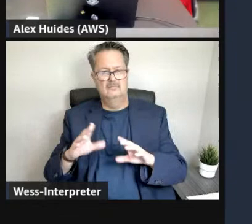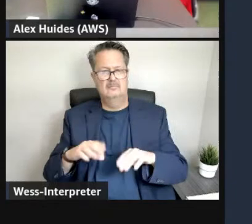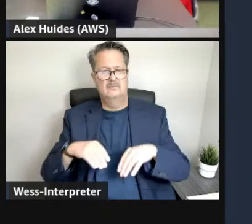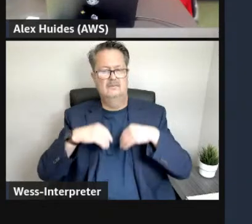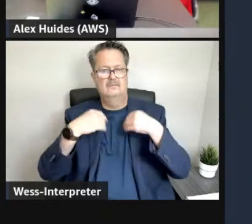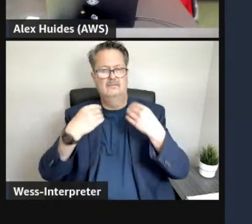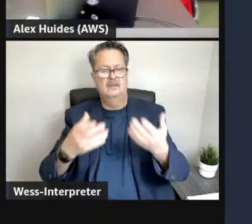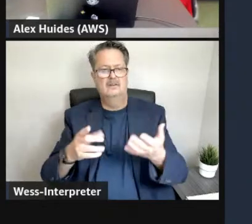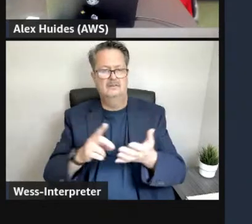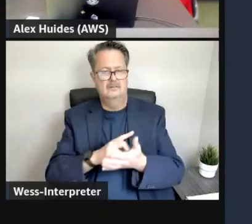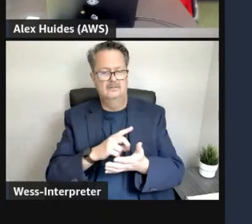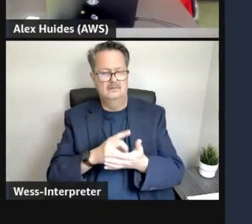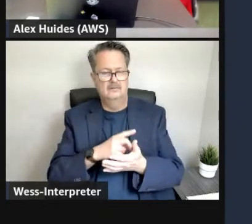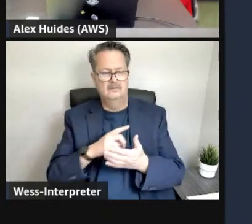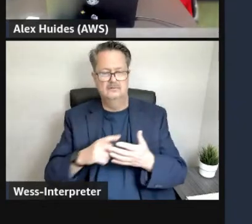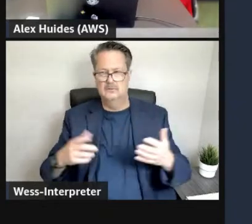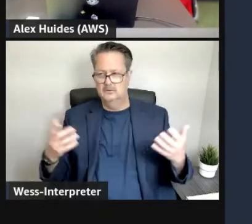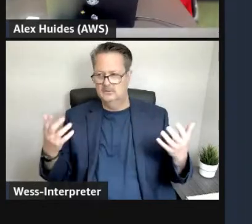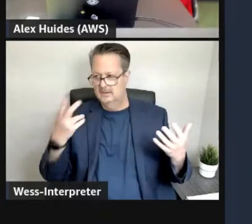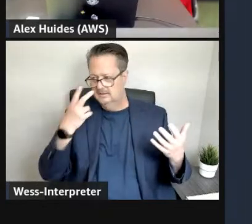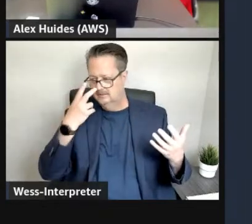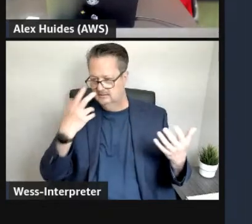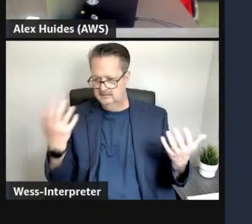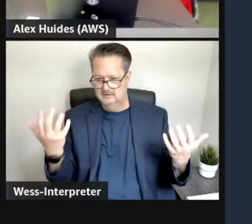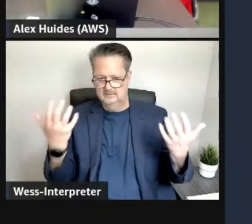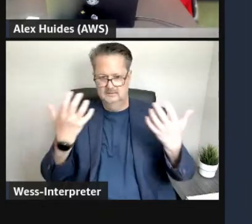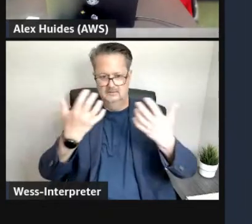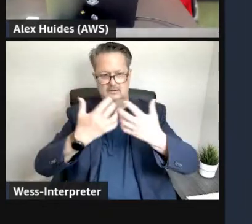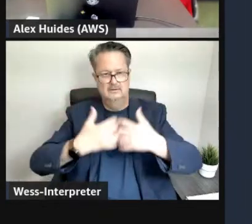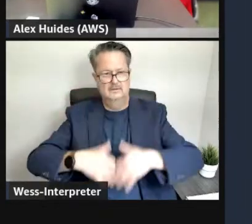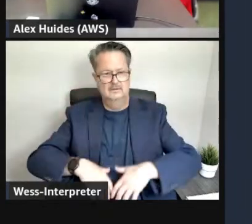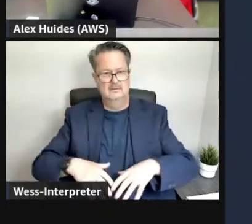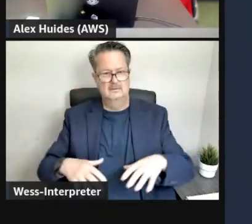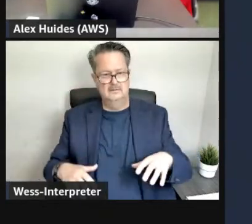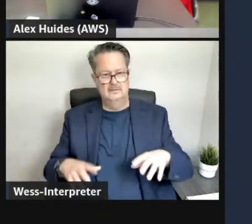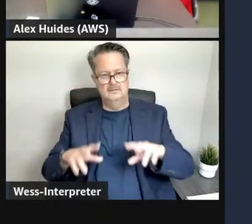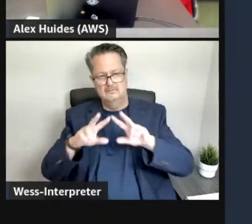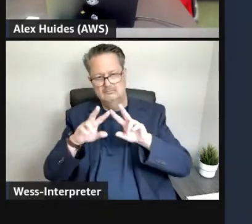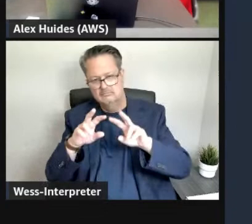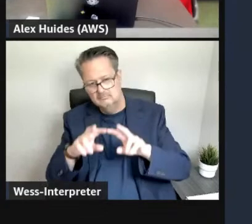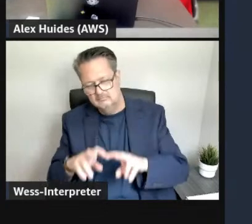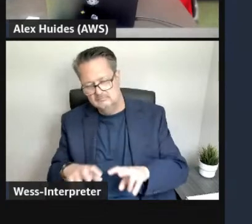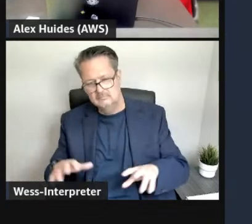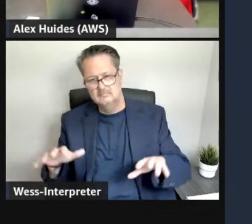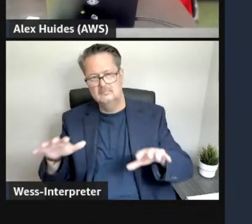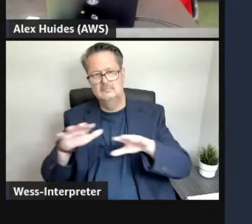of discovery across clusters. And last but not least,